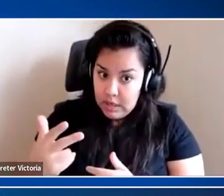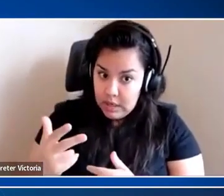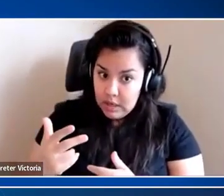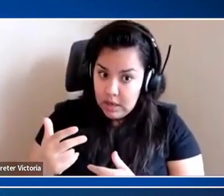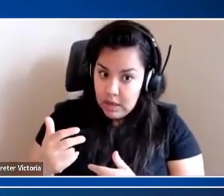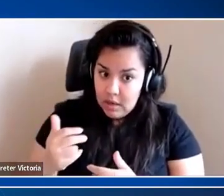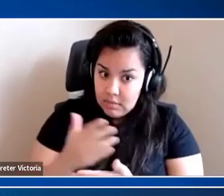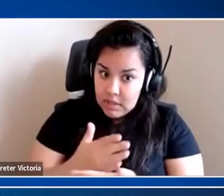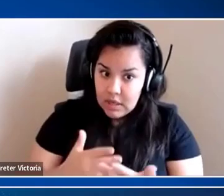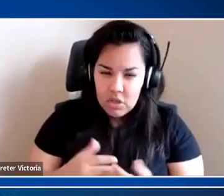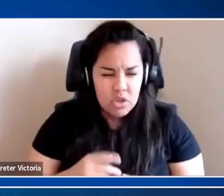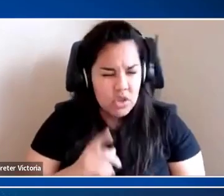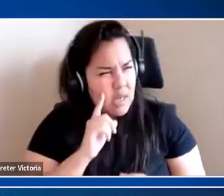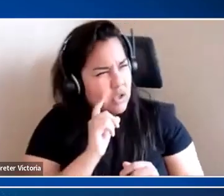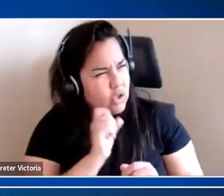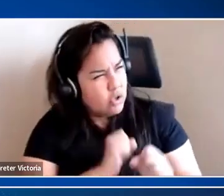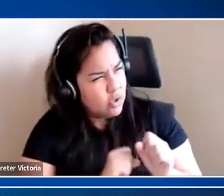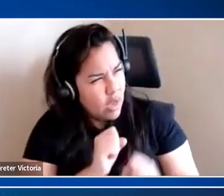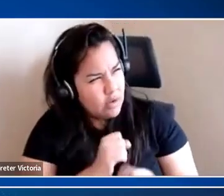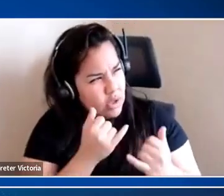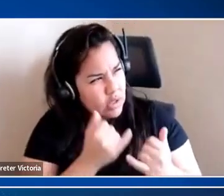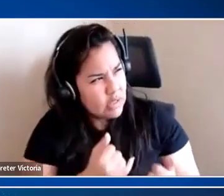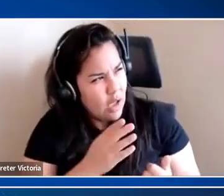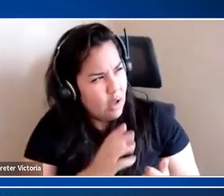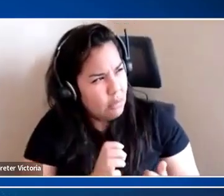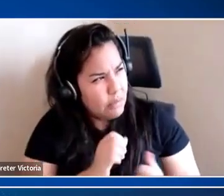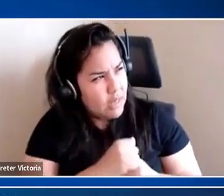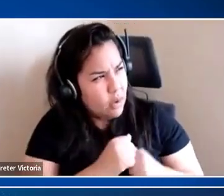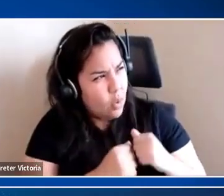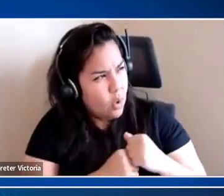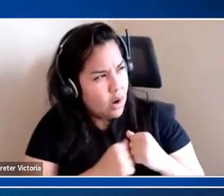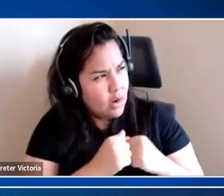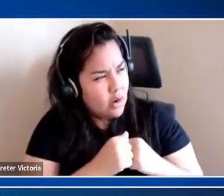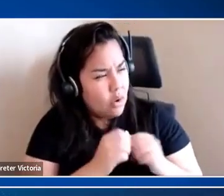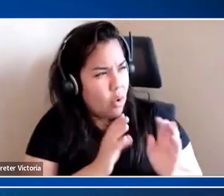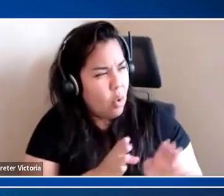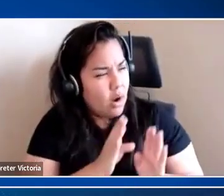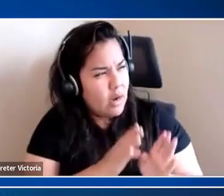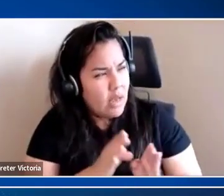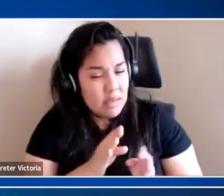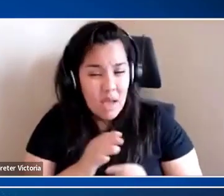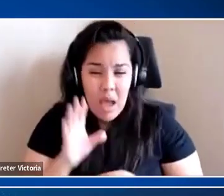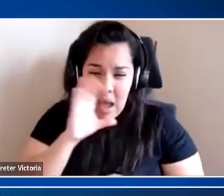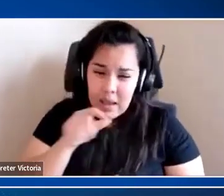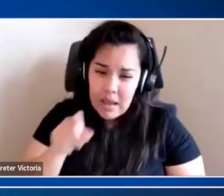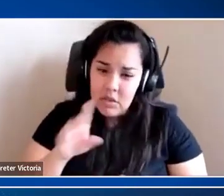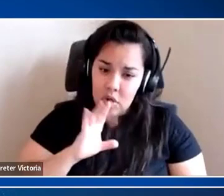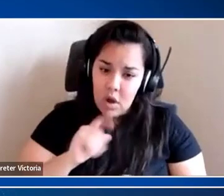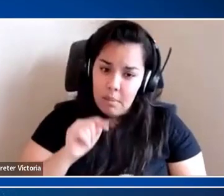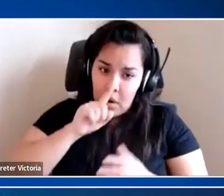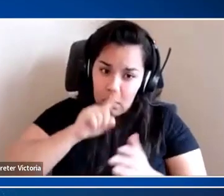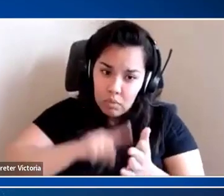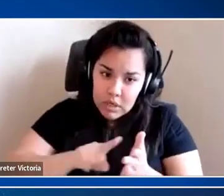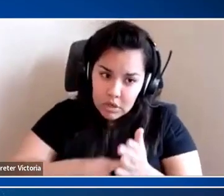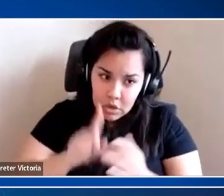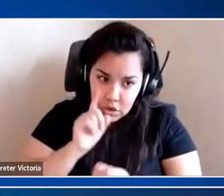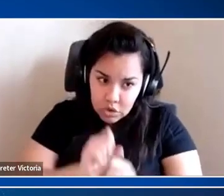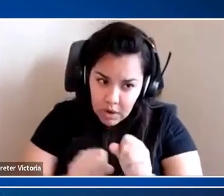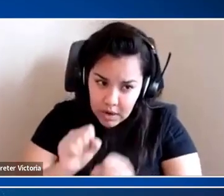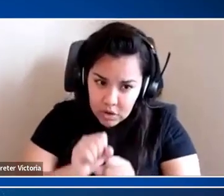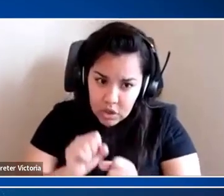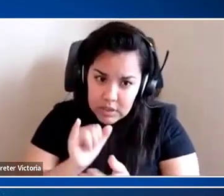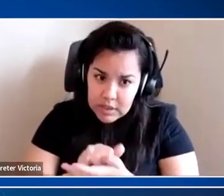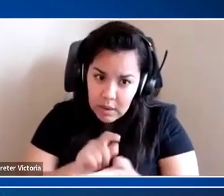Strategies now be organized. Is that, so I guess a research strategy? I guess they're talking about how they organize a research strategy of the